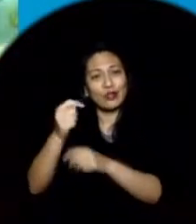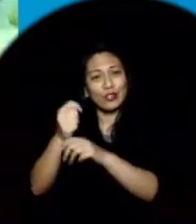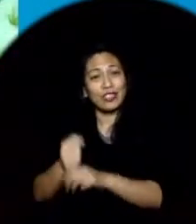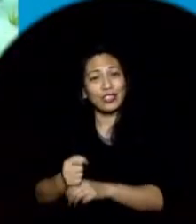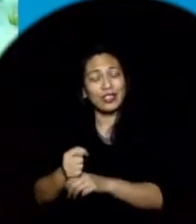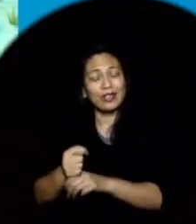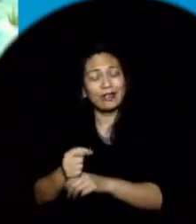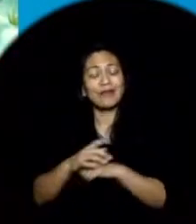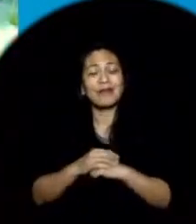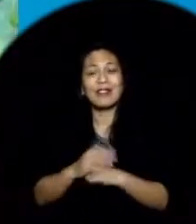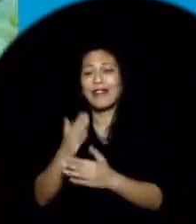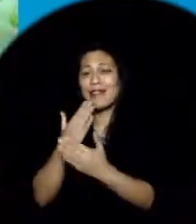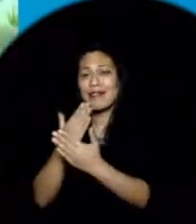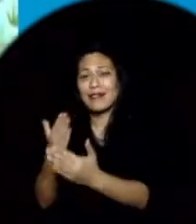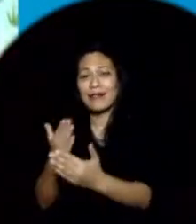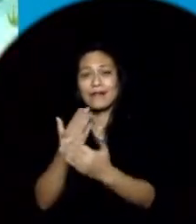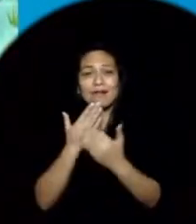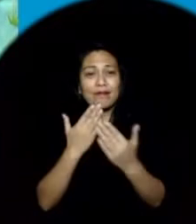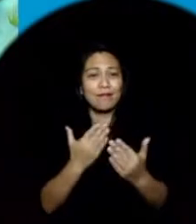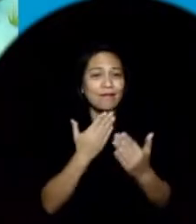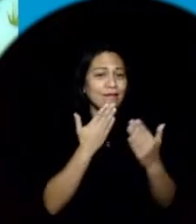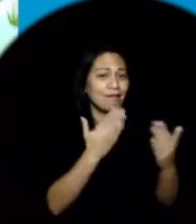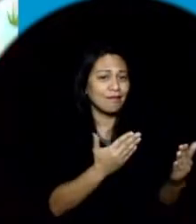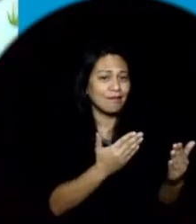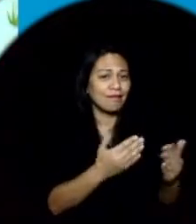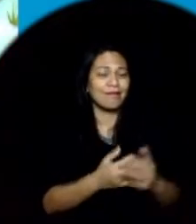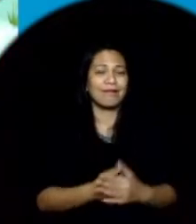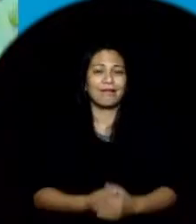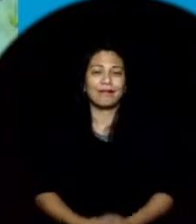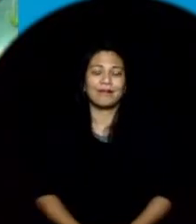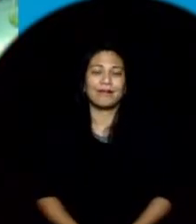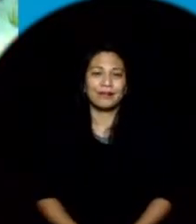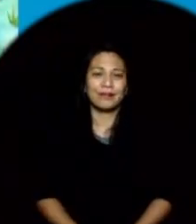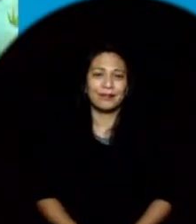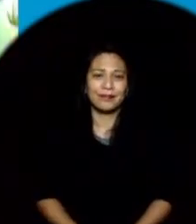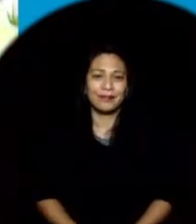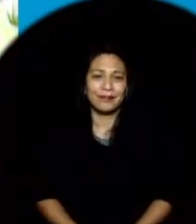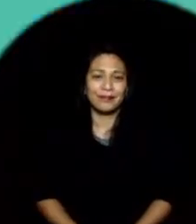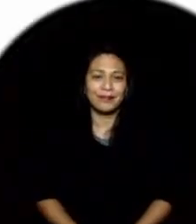today. Miigwech, Nyawe, and thank you.